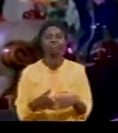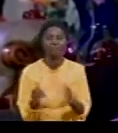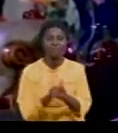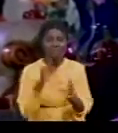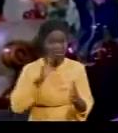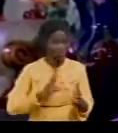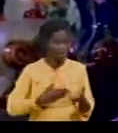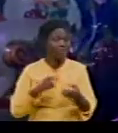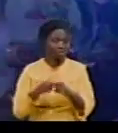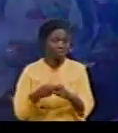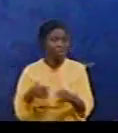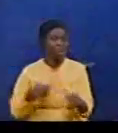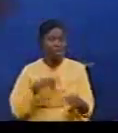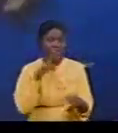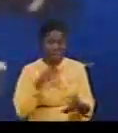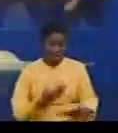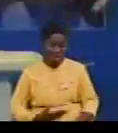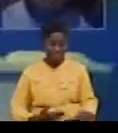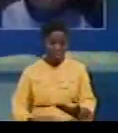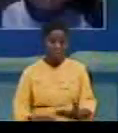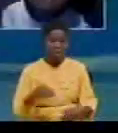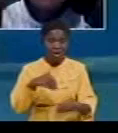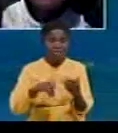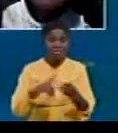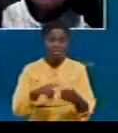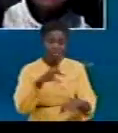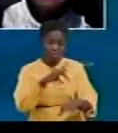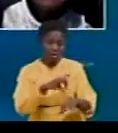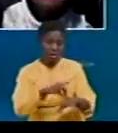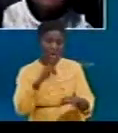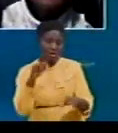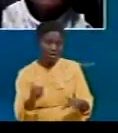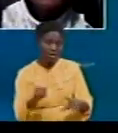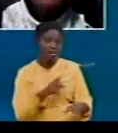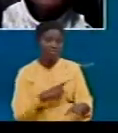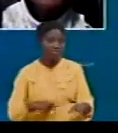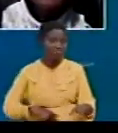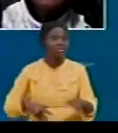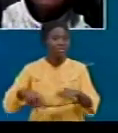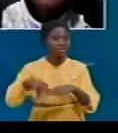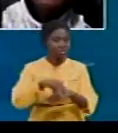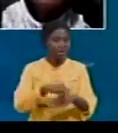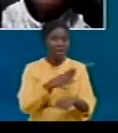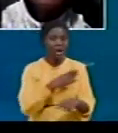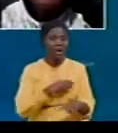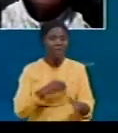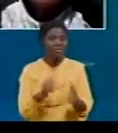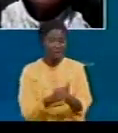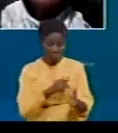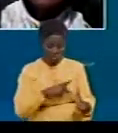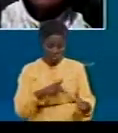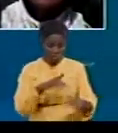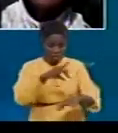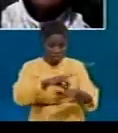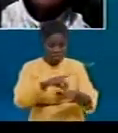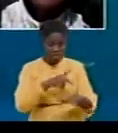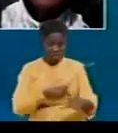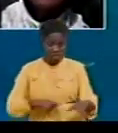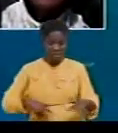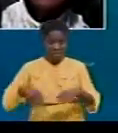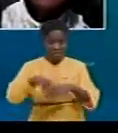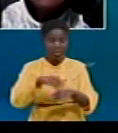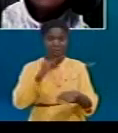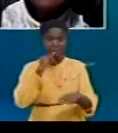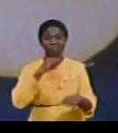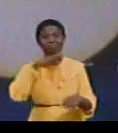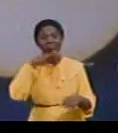born into an earthly kingdom, and that earthly kingdom is corrupt, is sinful,